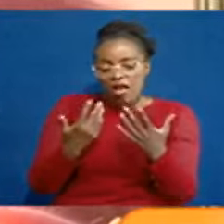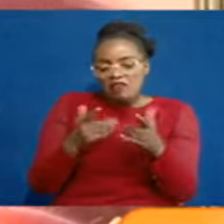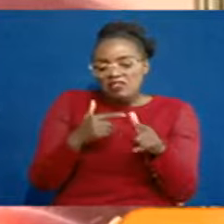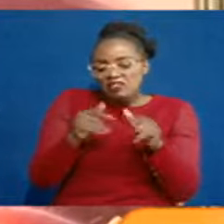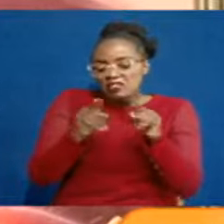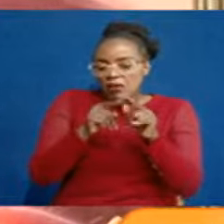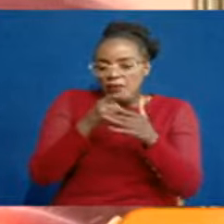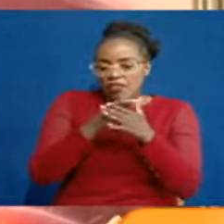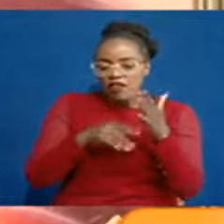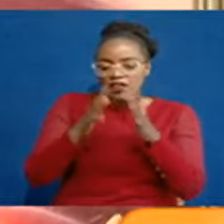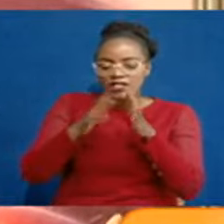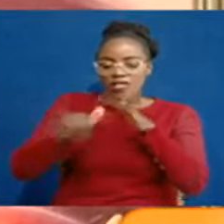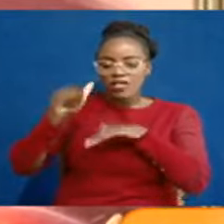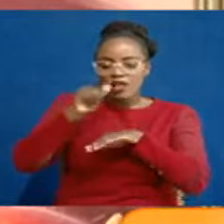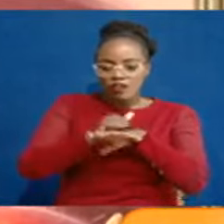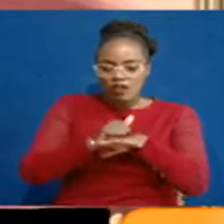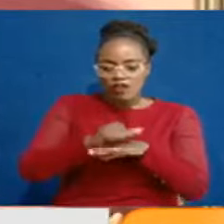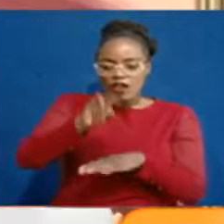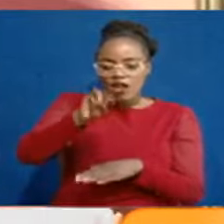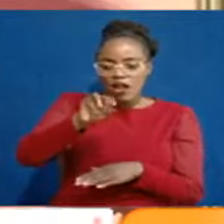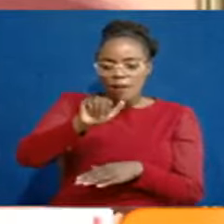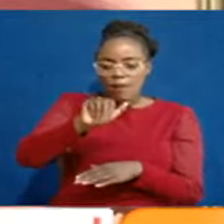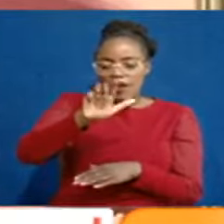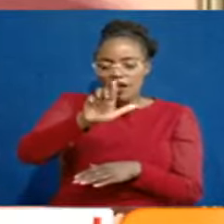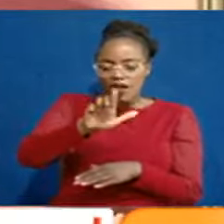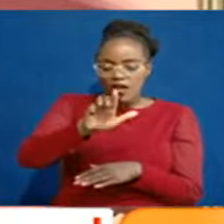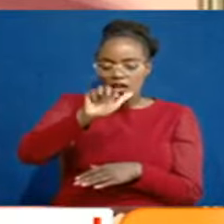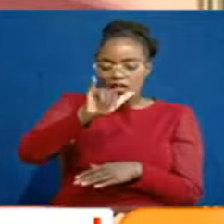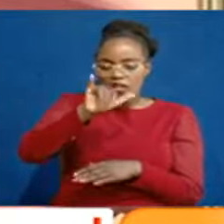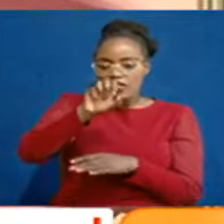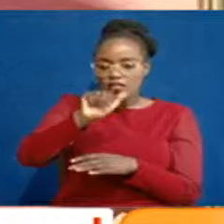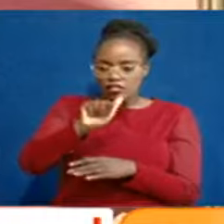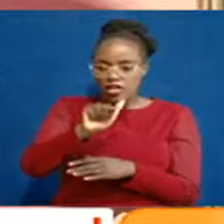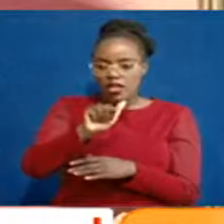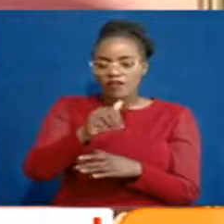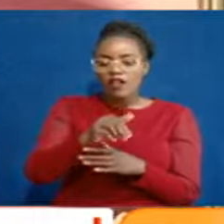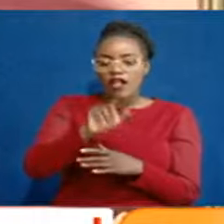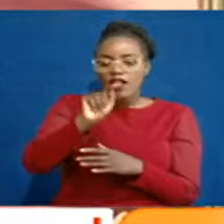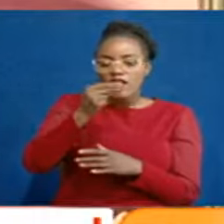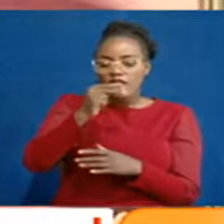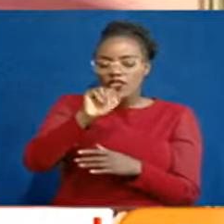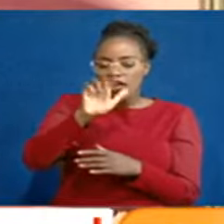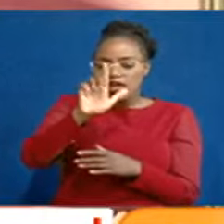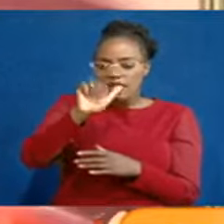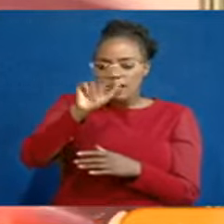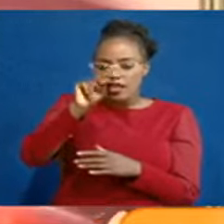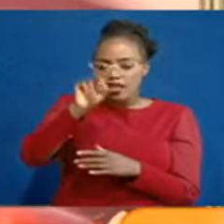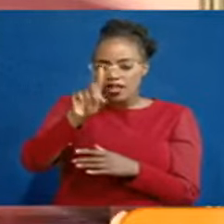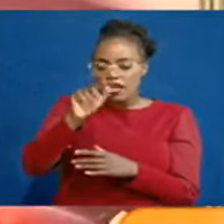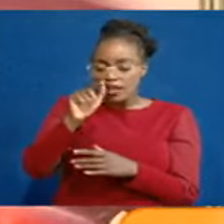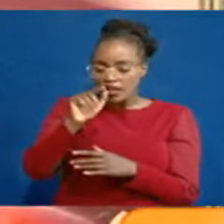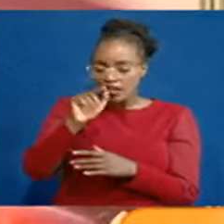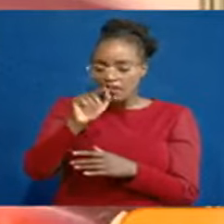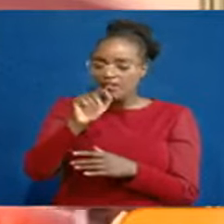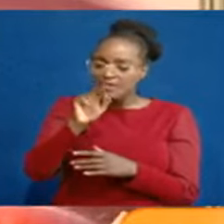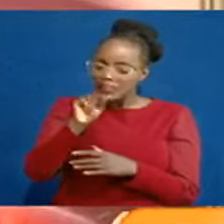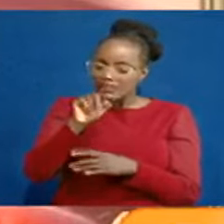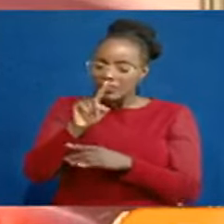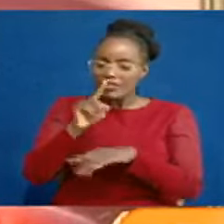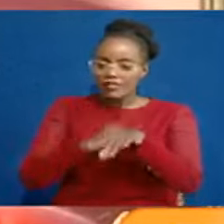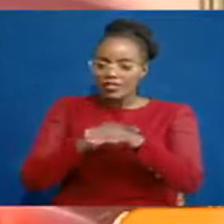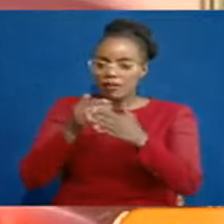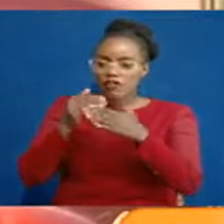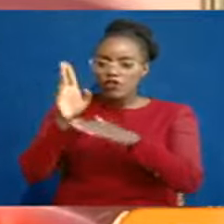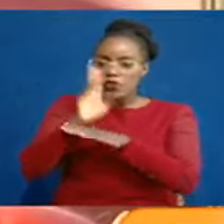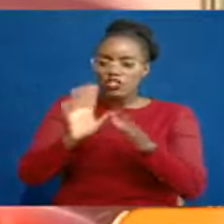as well, Singapore, Malaysia, Kuala Lumpur, Vietnam, Thailand. So while we used to use,